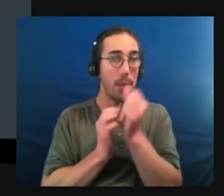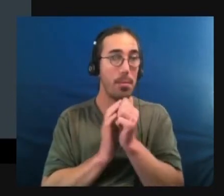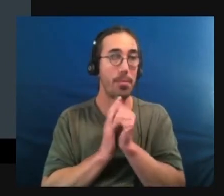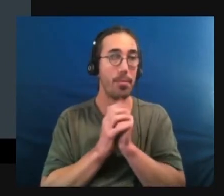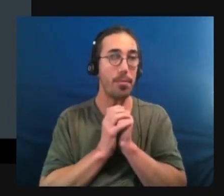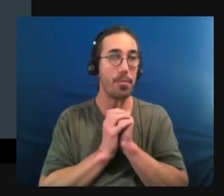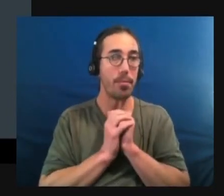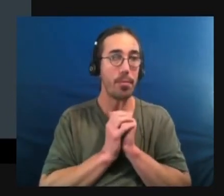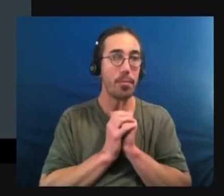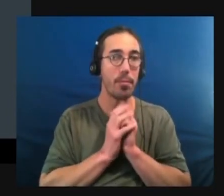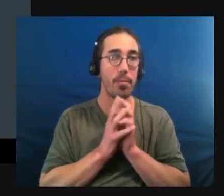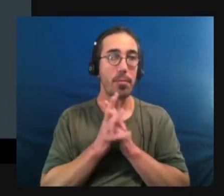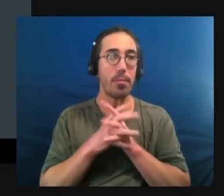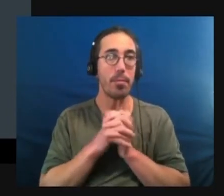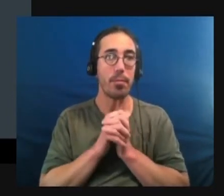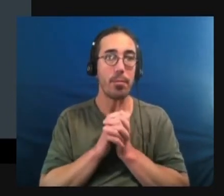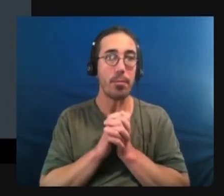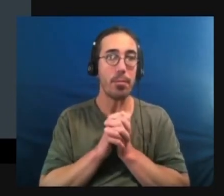Because